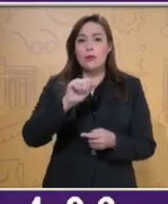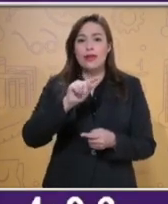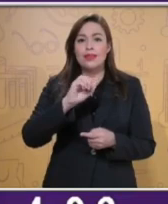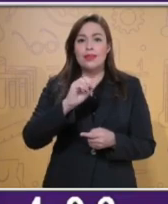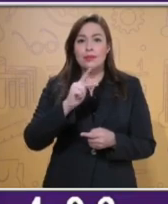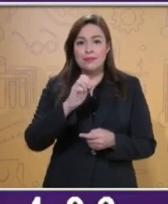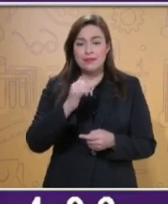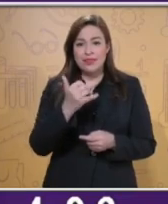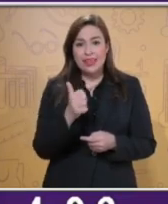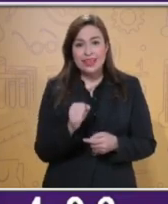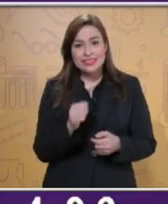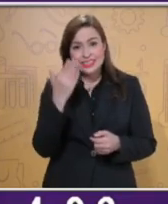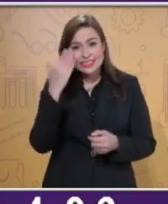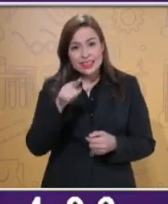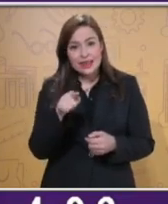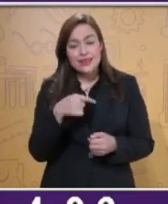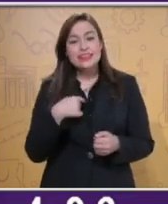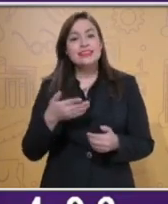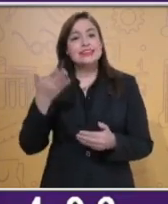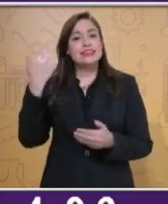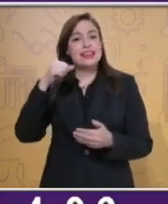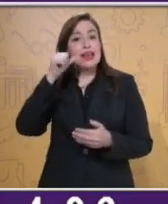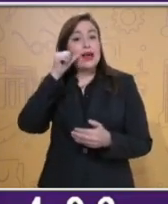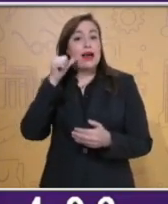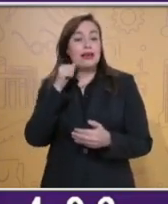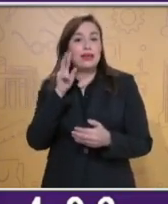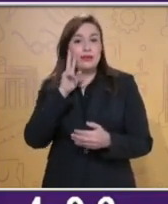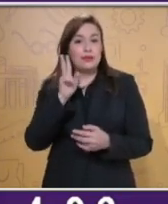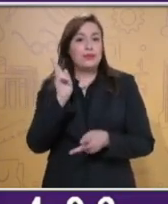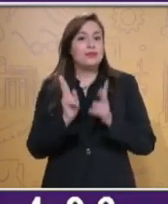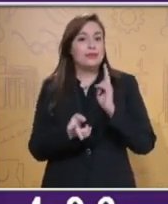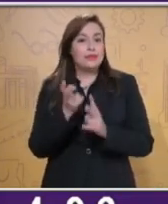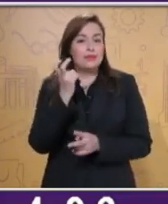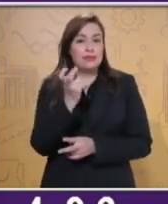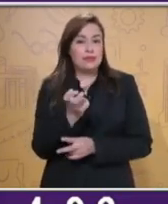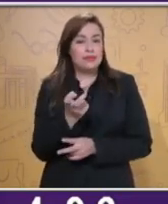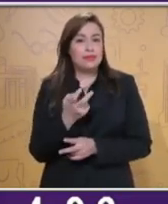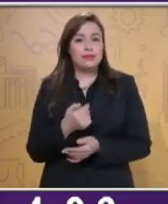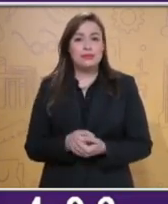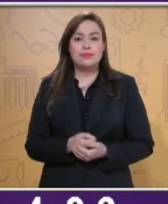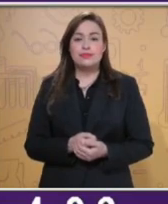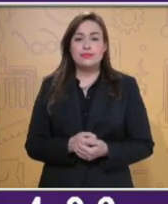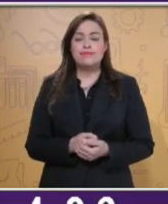they are written with very large letters. They use